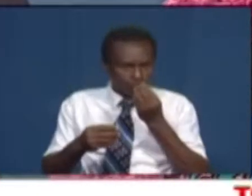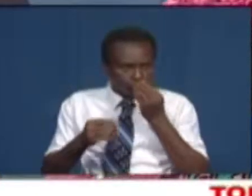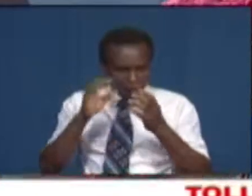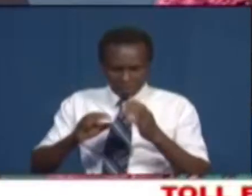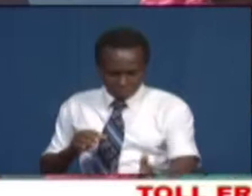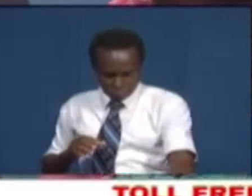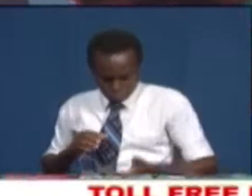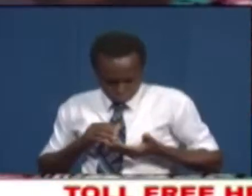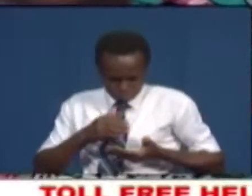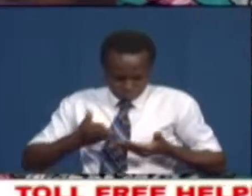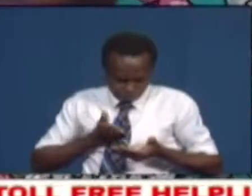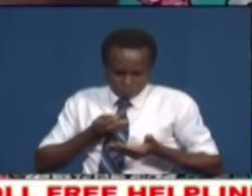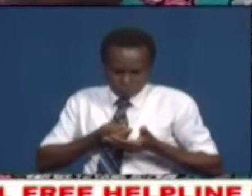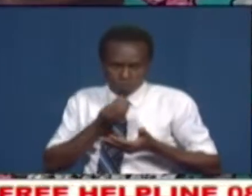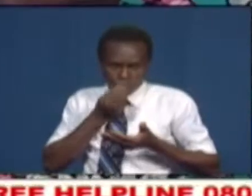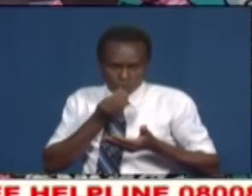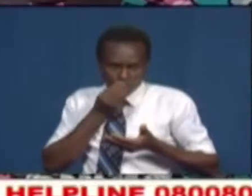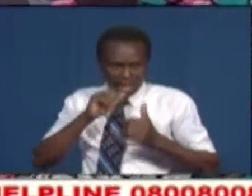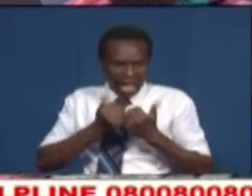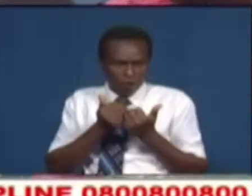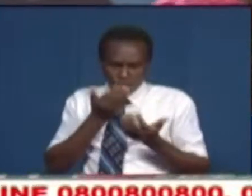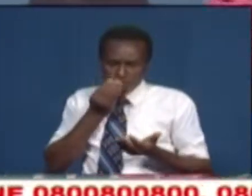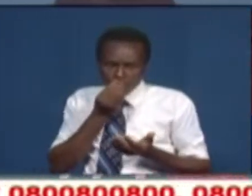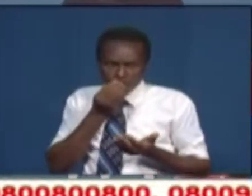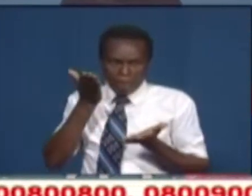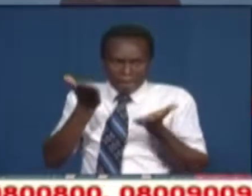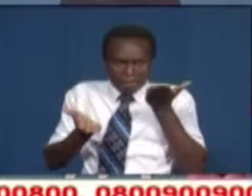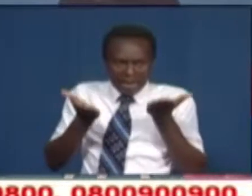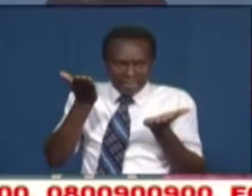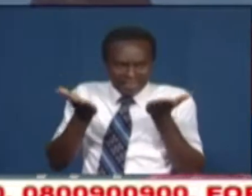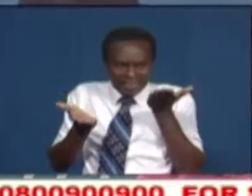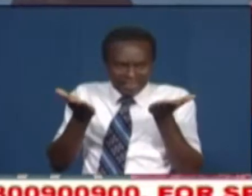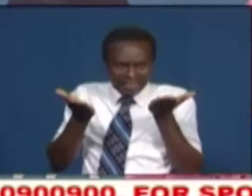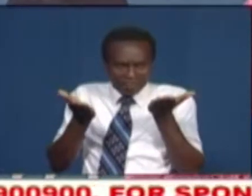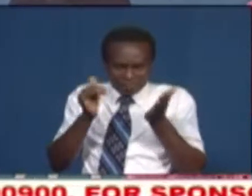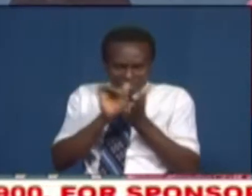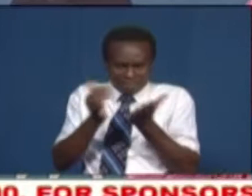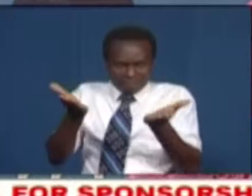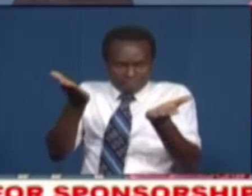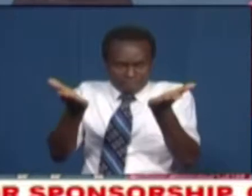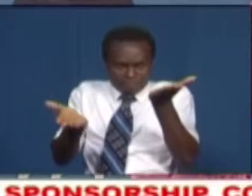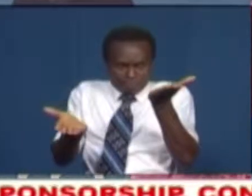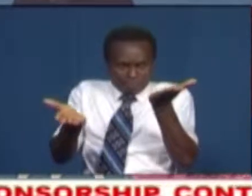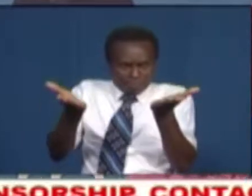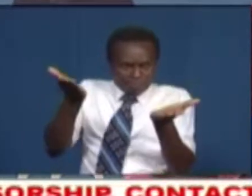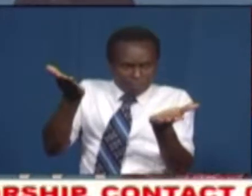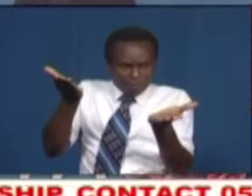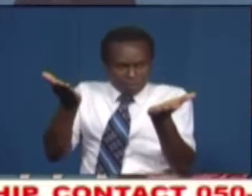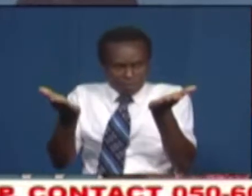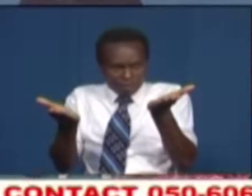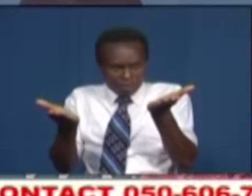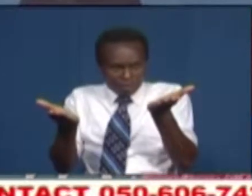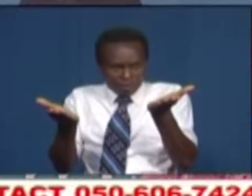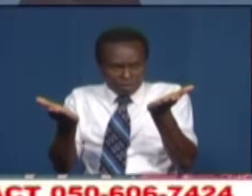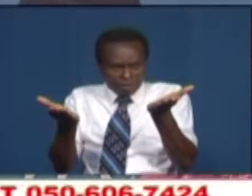for us to say that it's a well-balanced or an adequate diet you are having, okay? So we need to eat